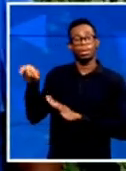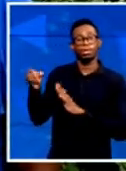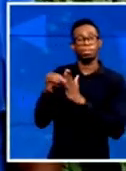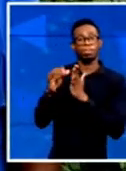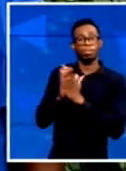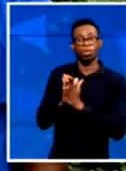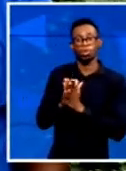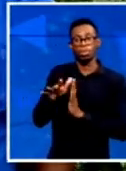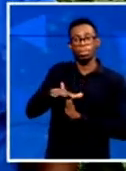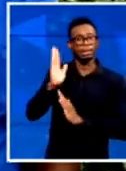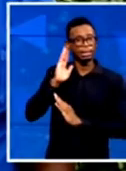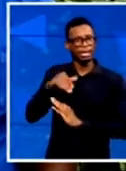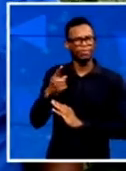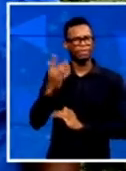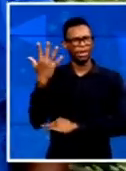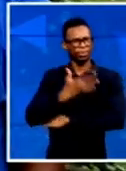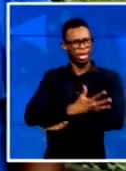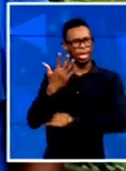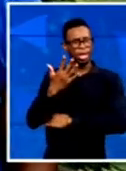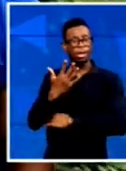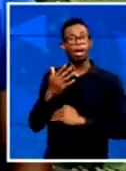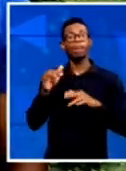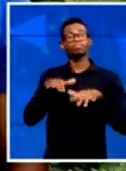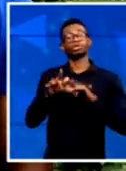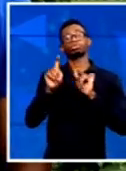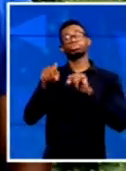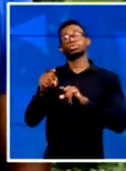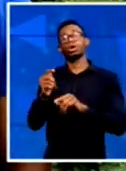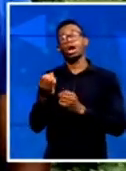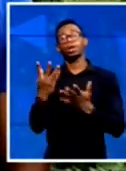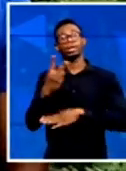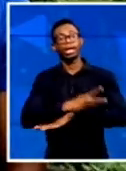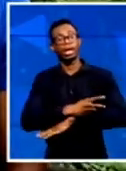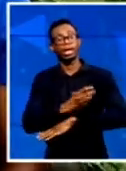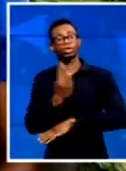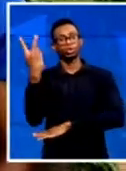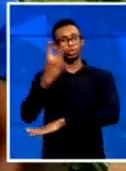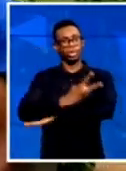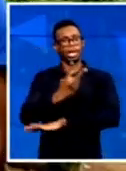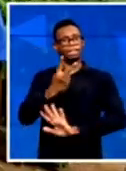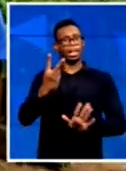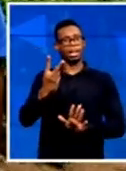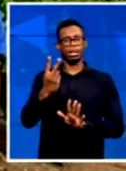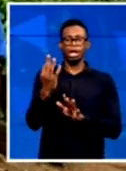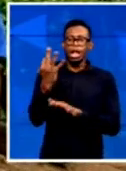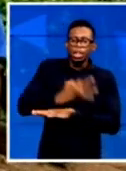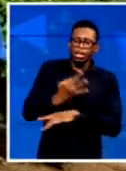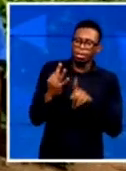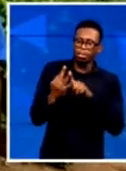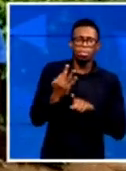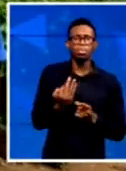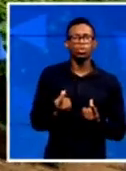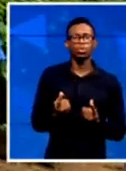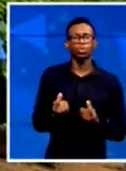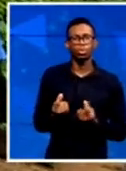2 days. So and then you sit back and say, what else do we have to offer? So hence these hinterland tours became very important. It's just a different kind